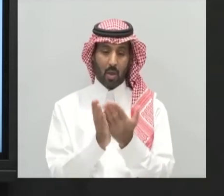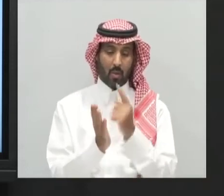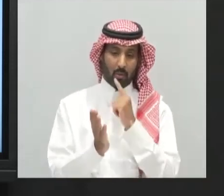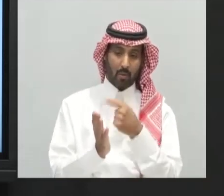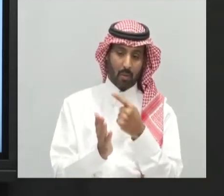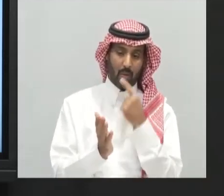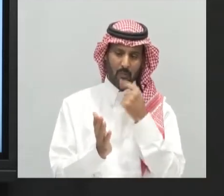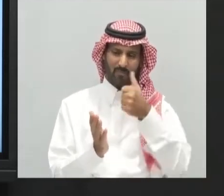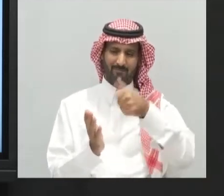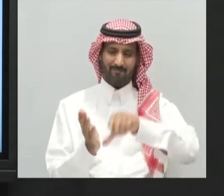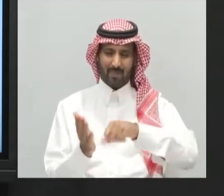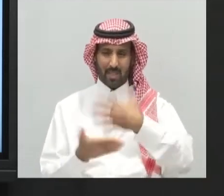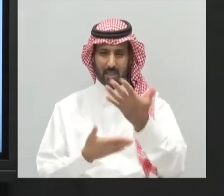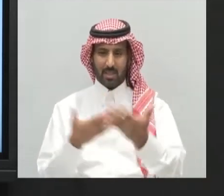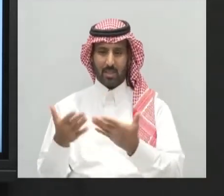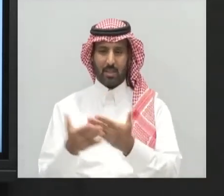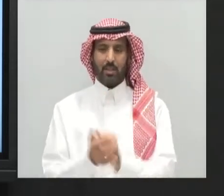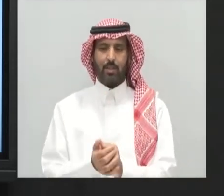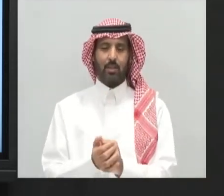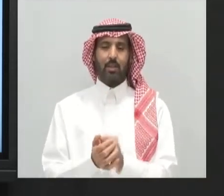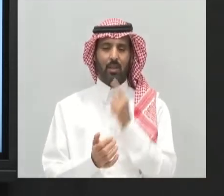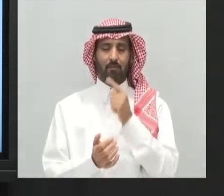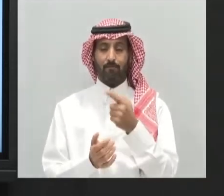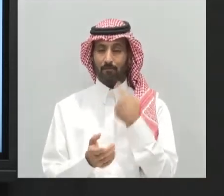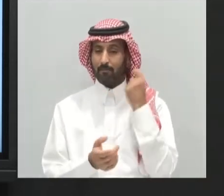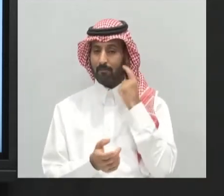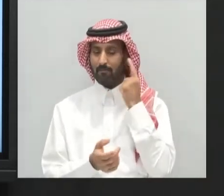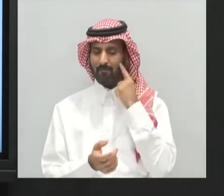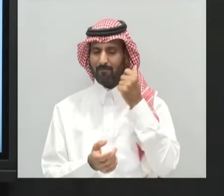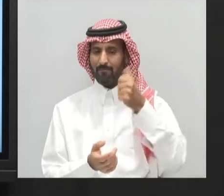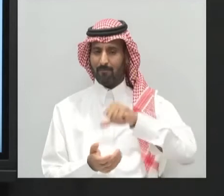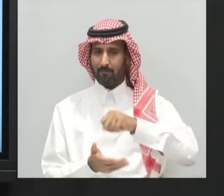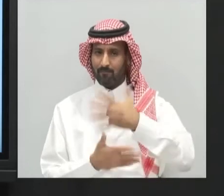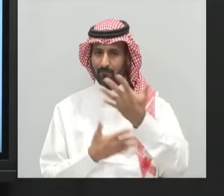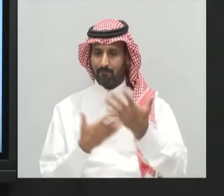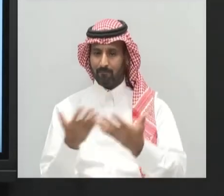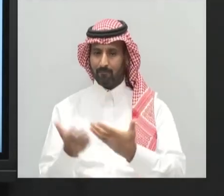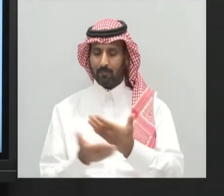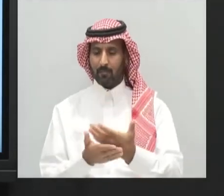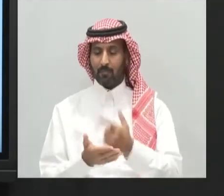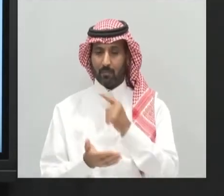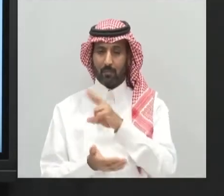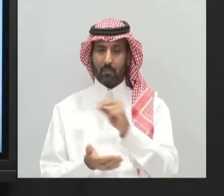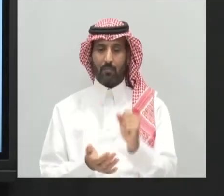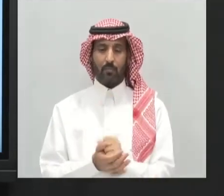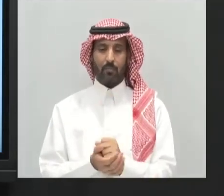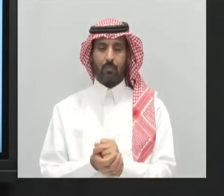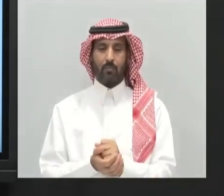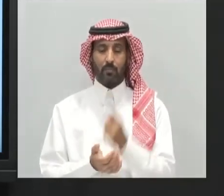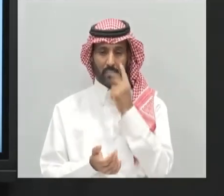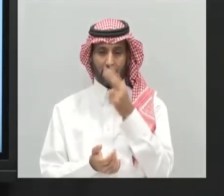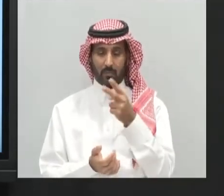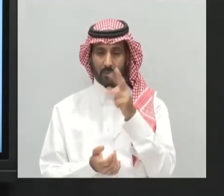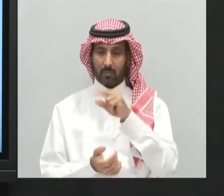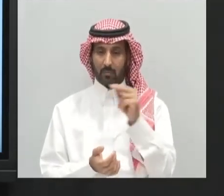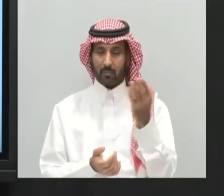talking about the bad things. And before thinking of any bad thing, let's just few examples, few some